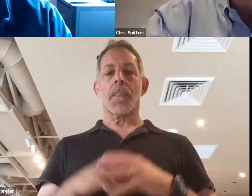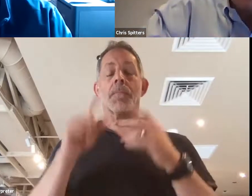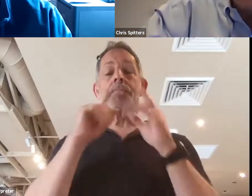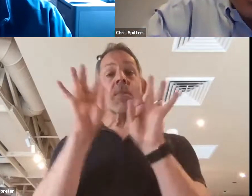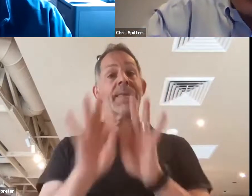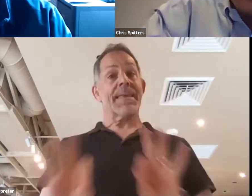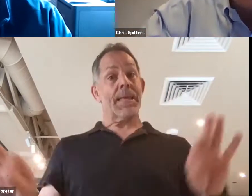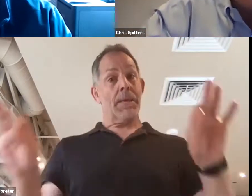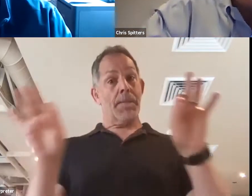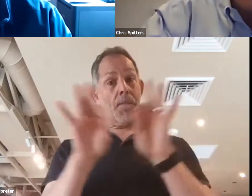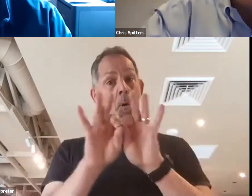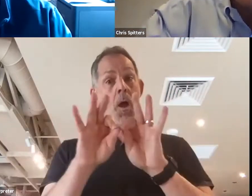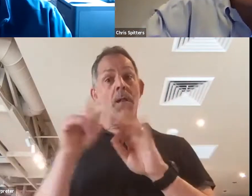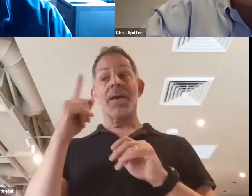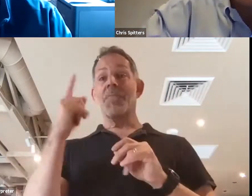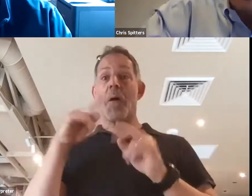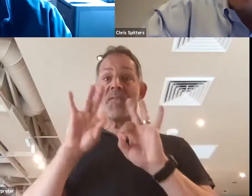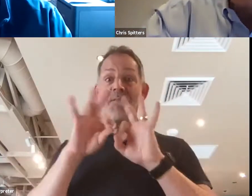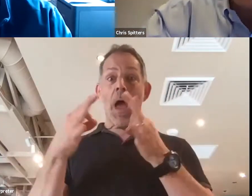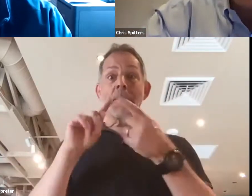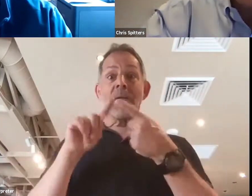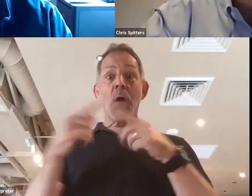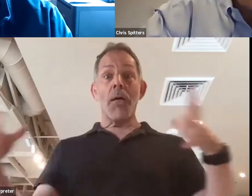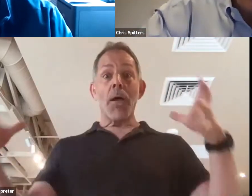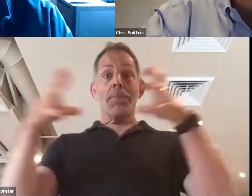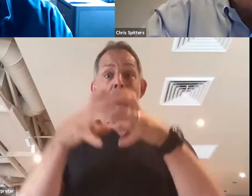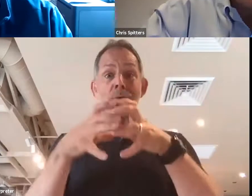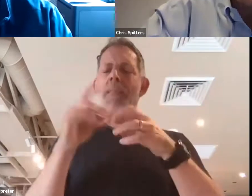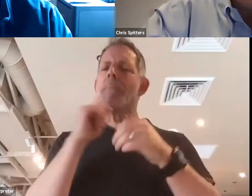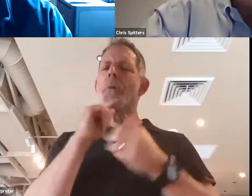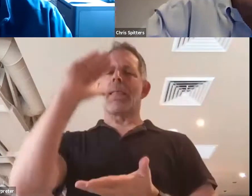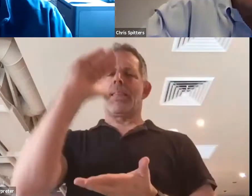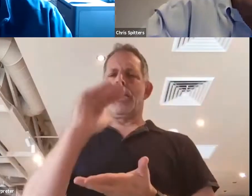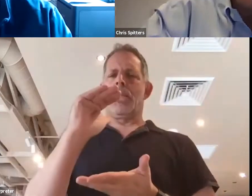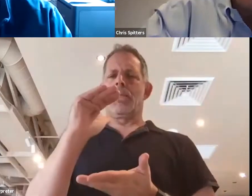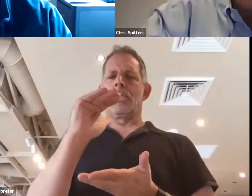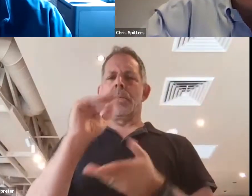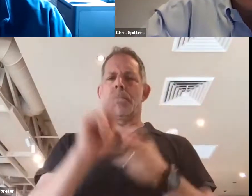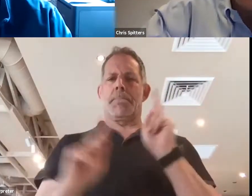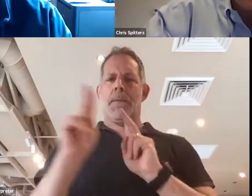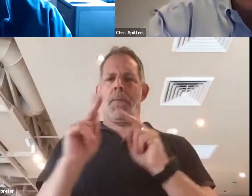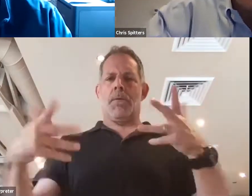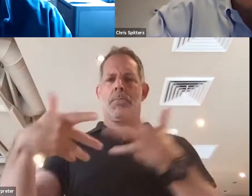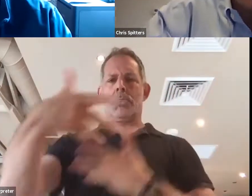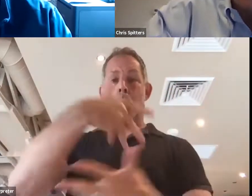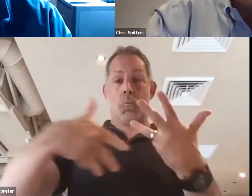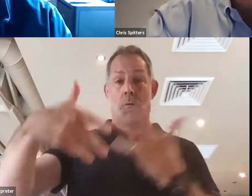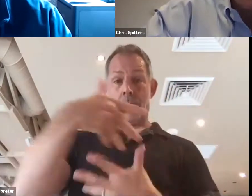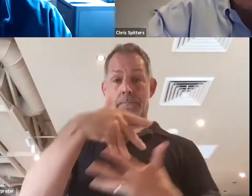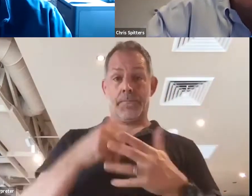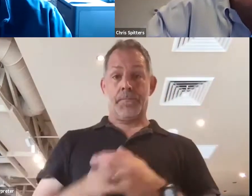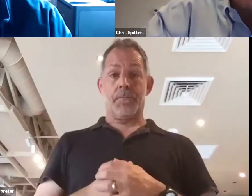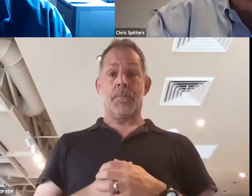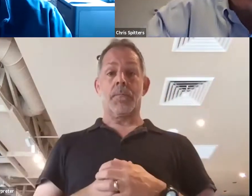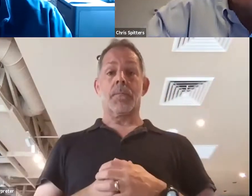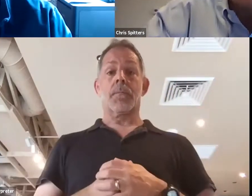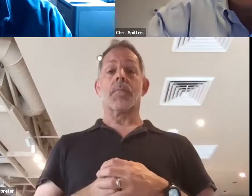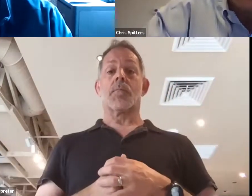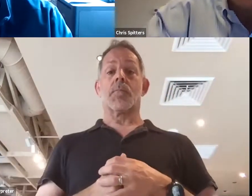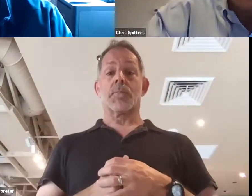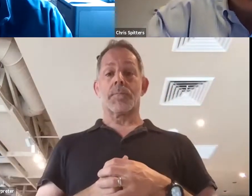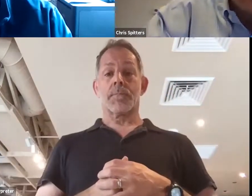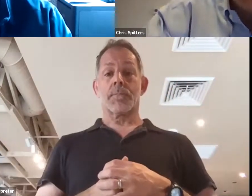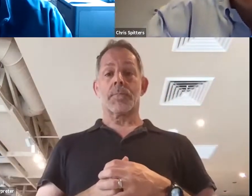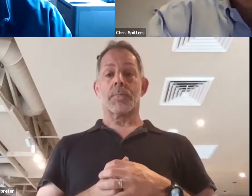12 learning is based upon, the science underlying that balancing of risk and benefits. And it's, I think, the best roadmap that we have